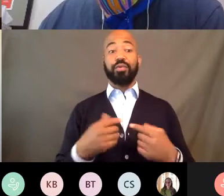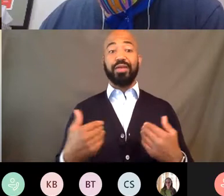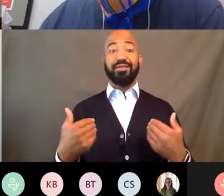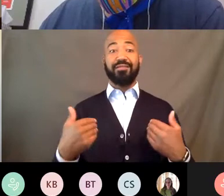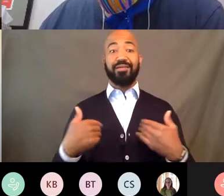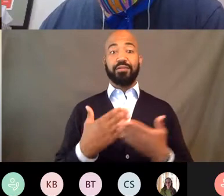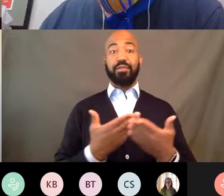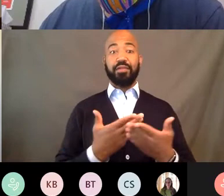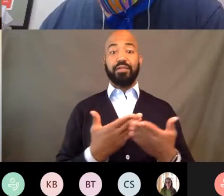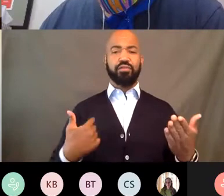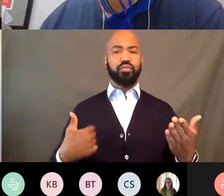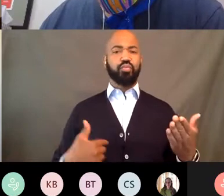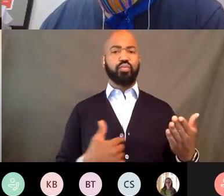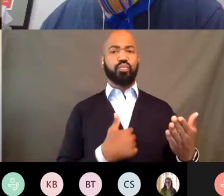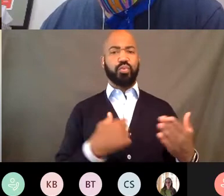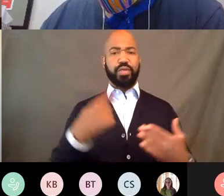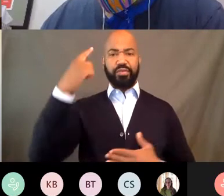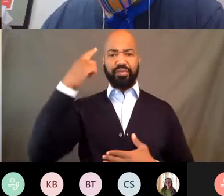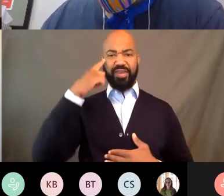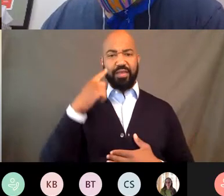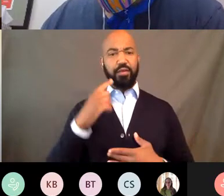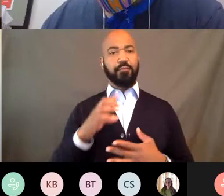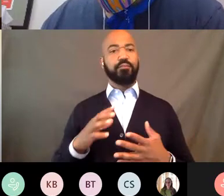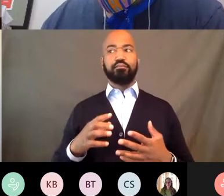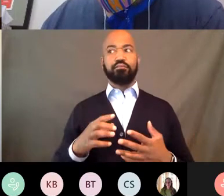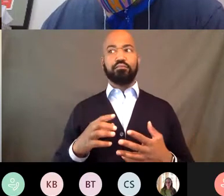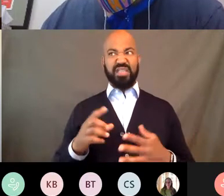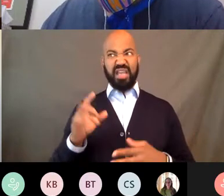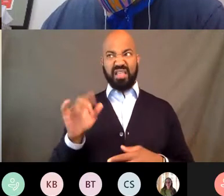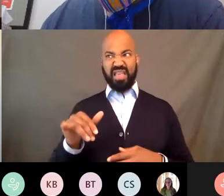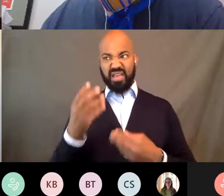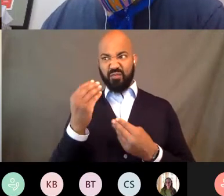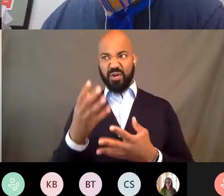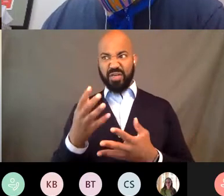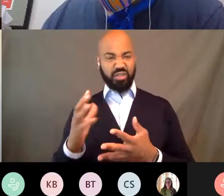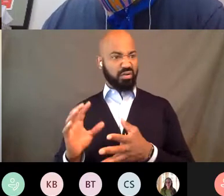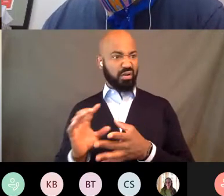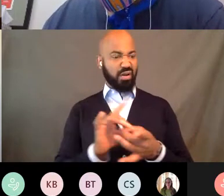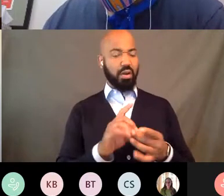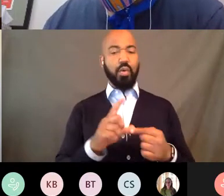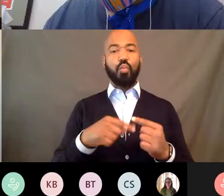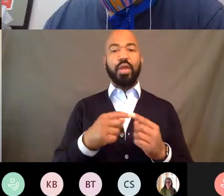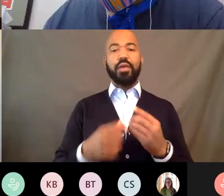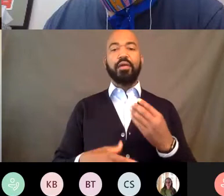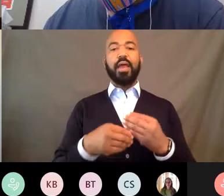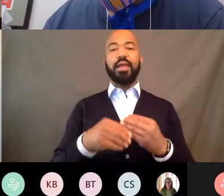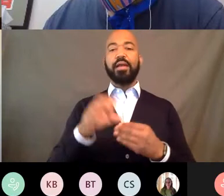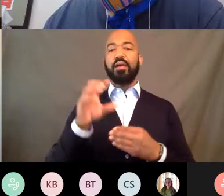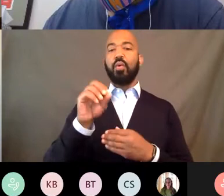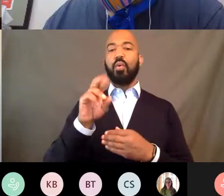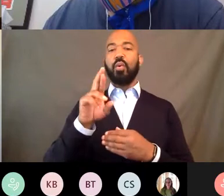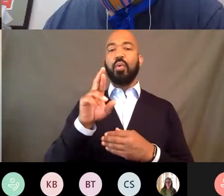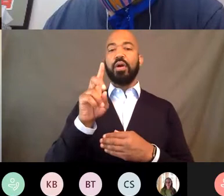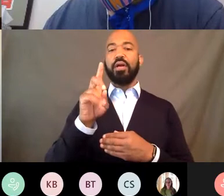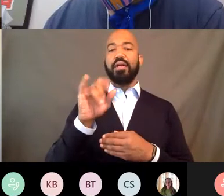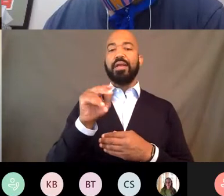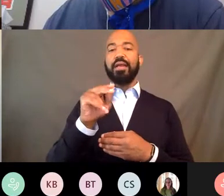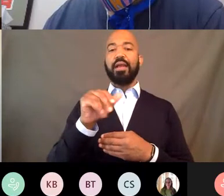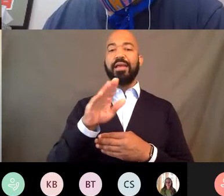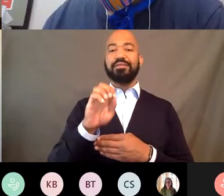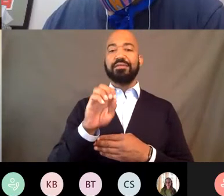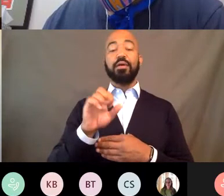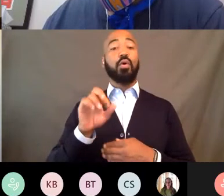think are related to this, different ordinances or whatever comes up at Common Council meetings or at committee meetings, we can